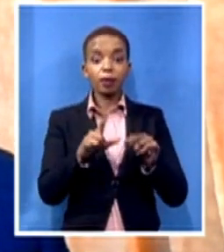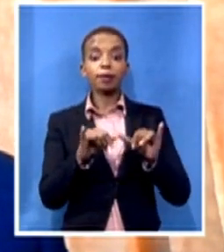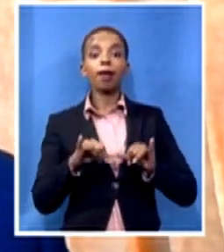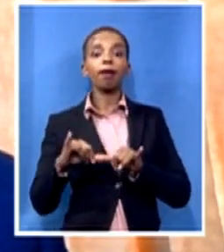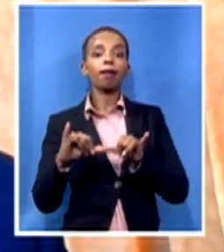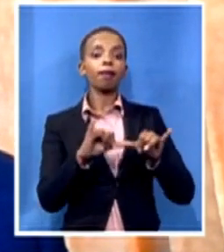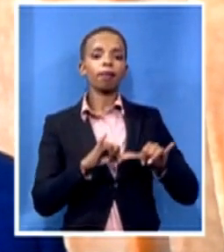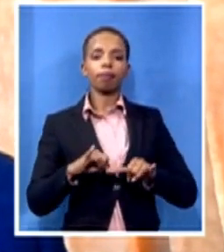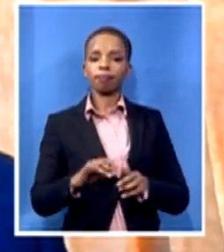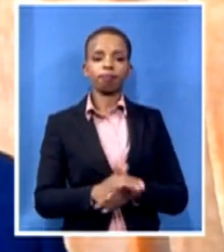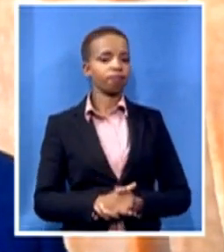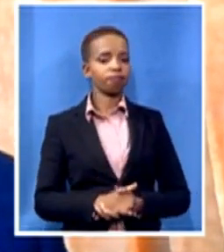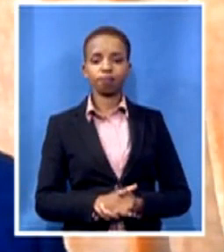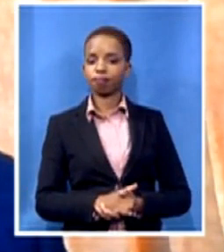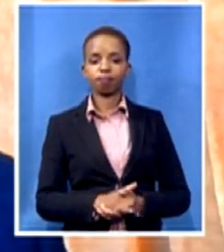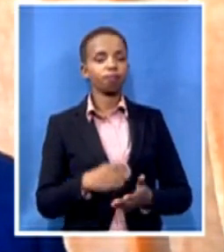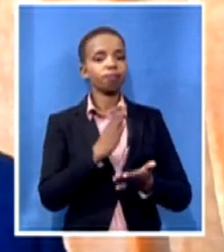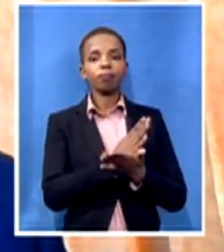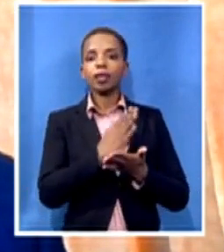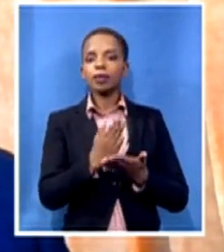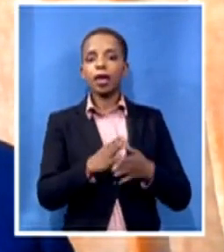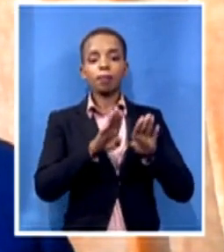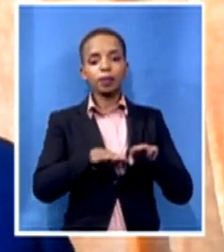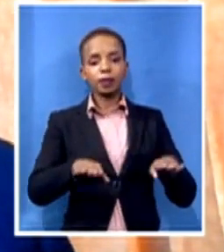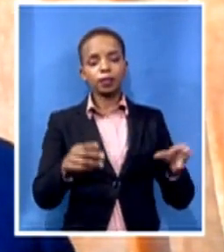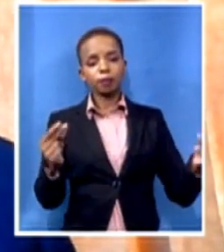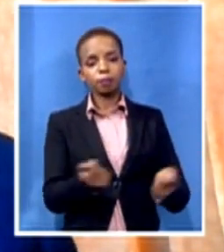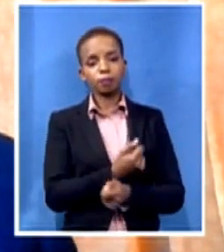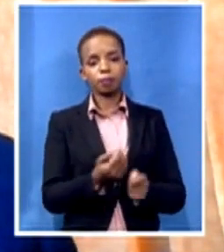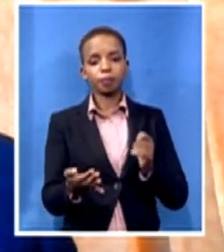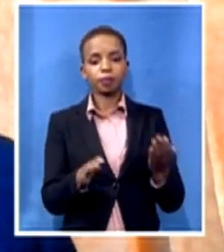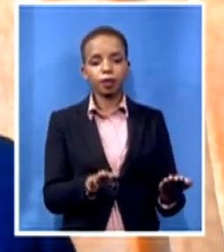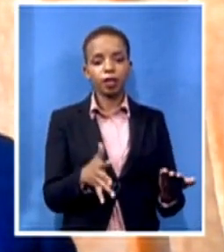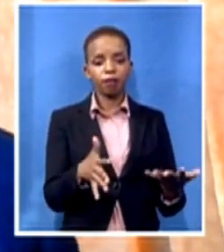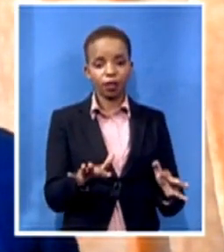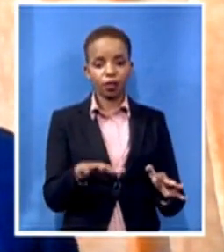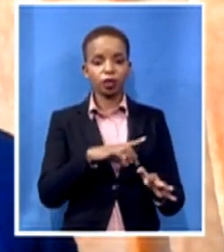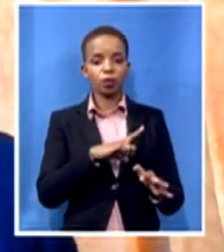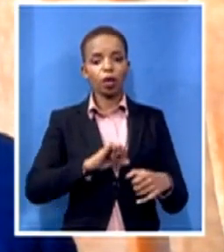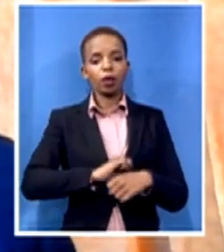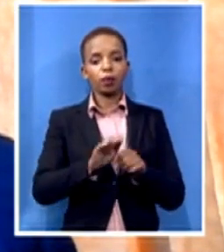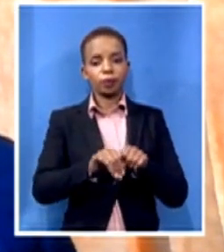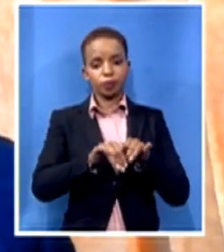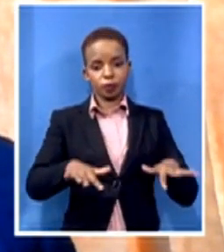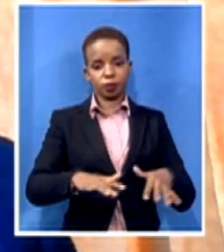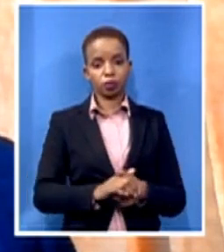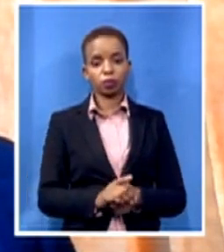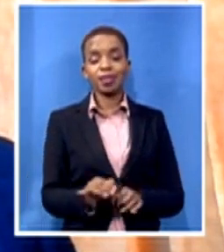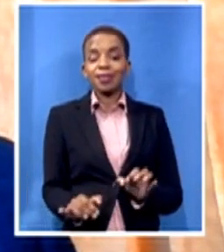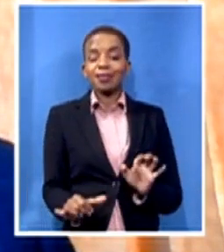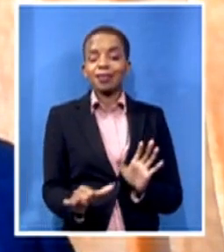unfortunately, already died because of COVID-19. The most important thing that we